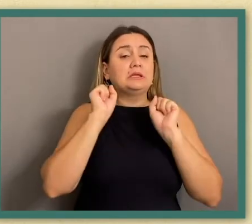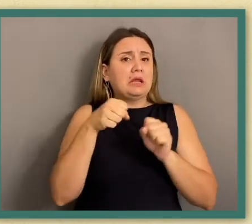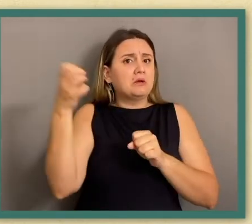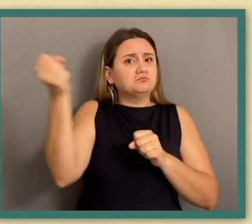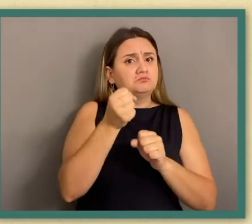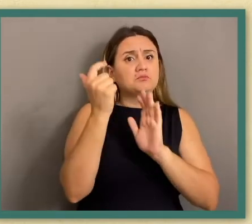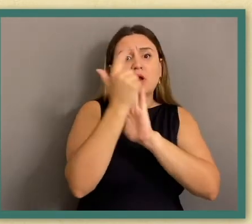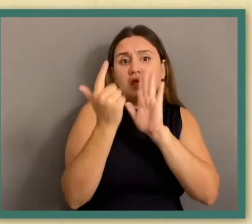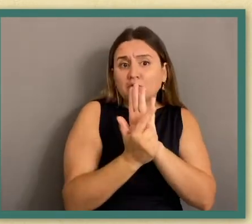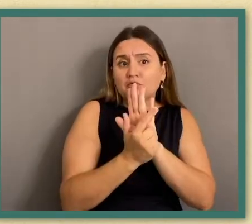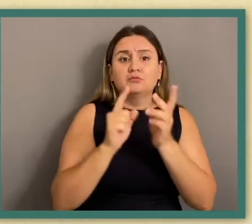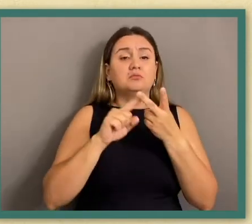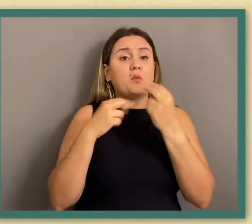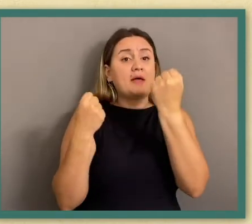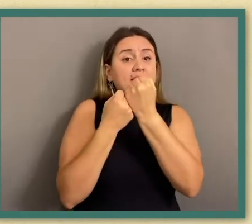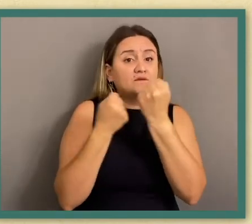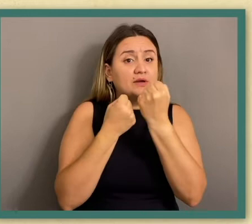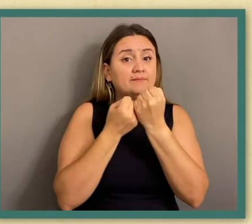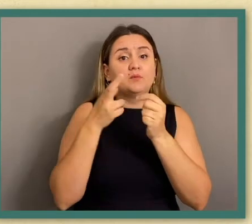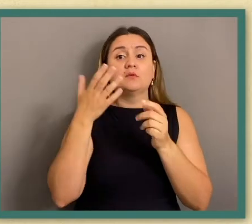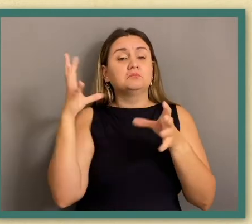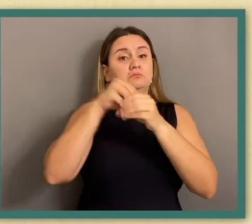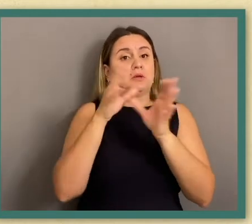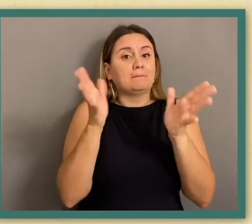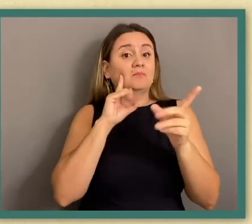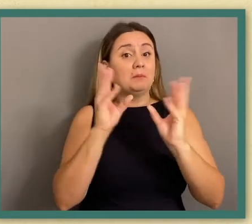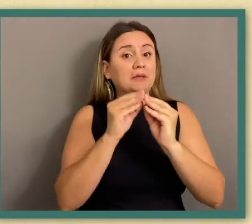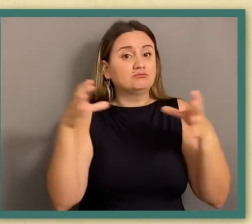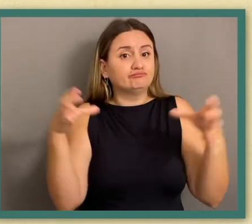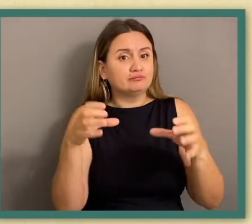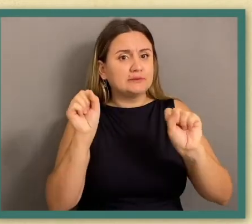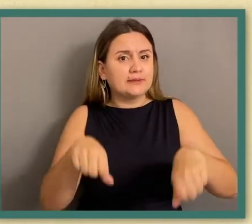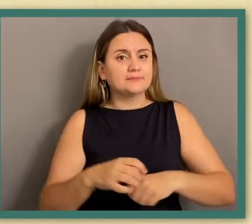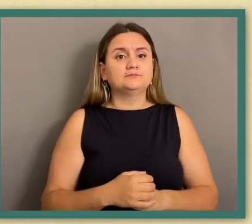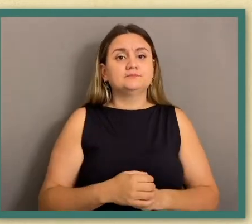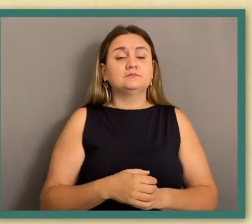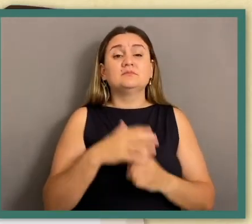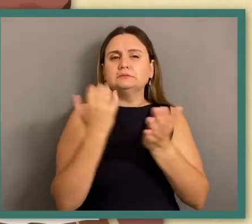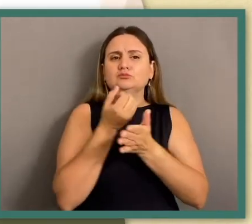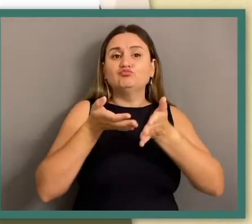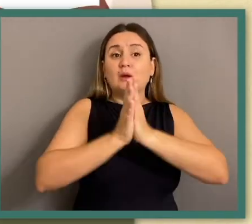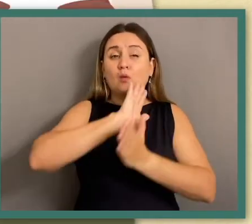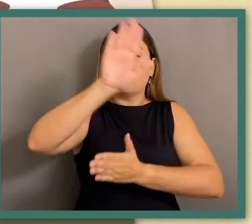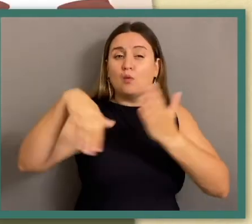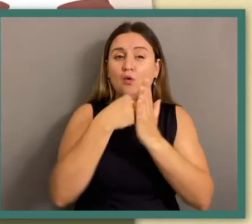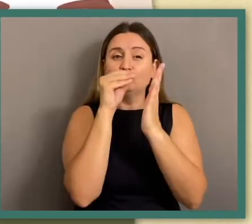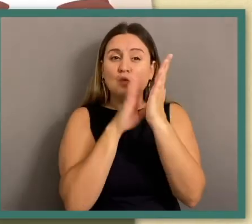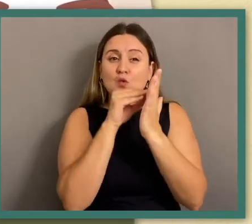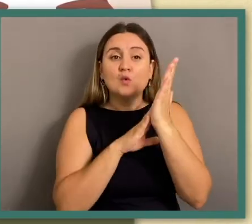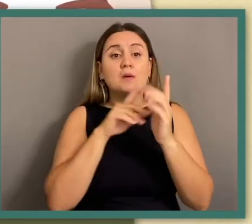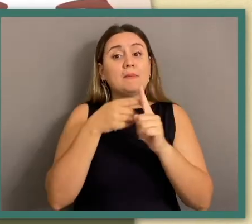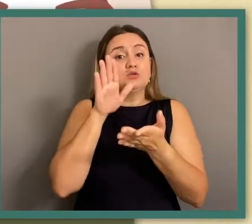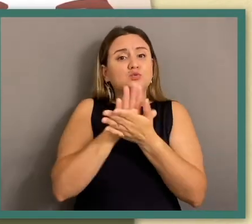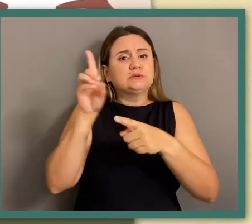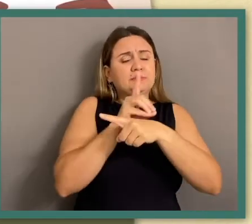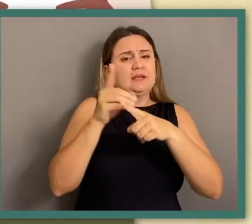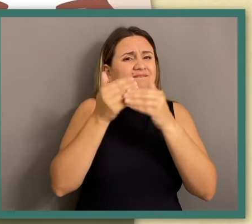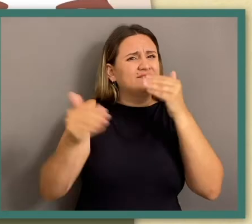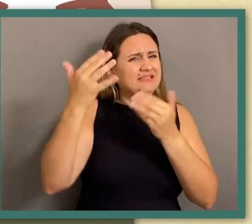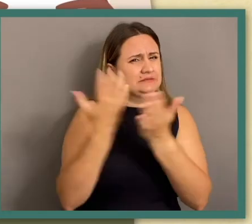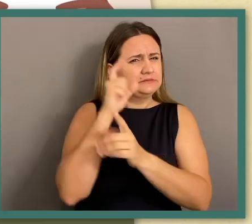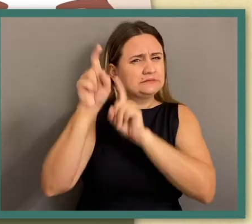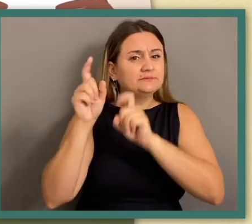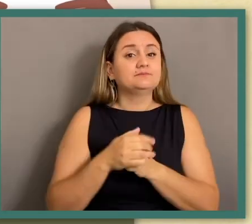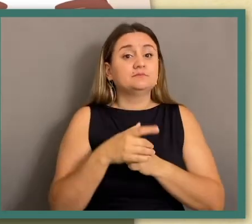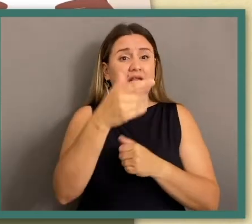an attorney or advocate to accompany you to the meeting. Request all records relating to the school discipline in advance so you